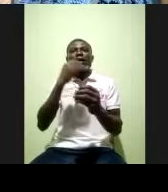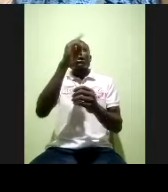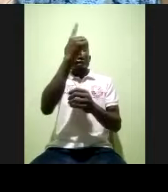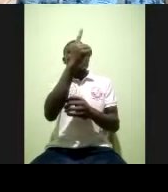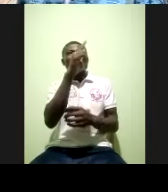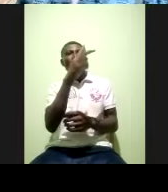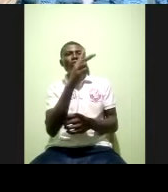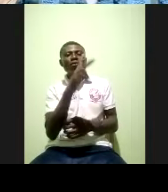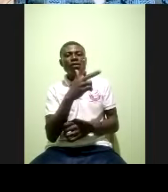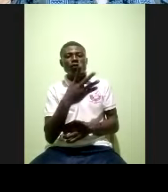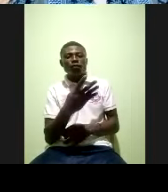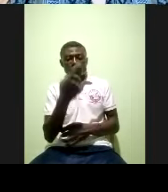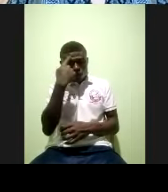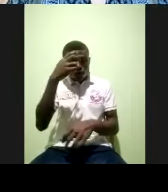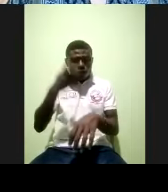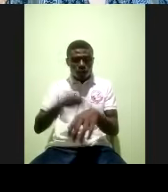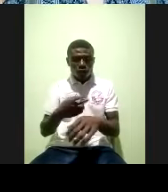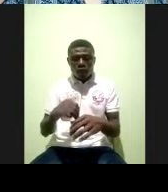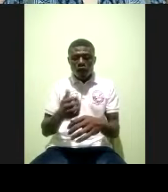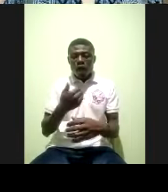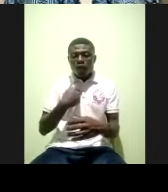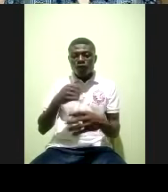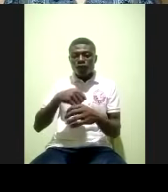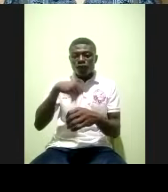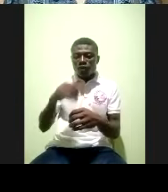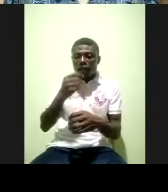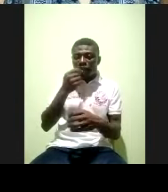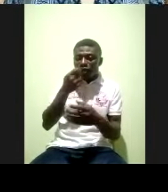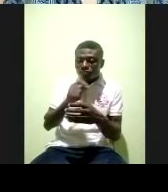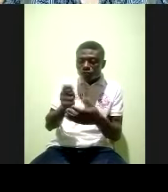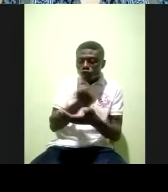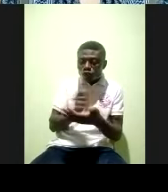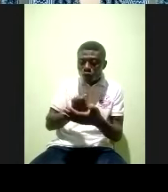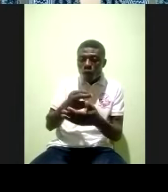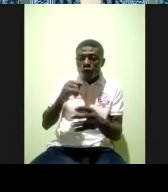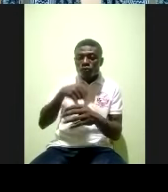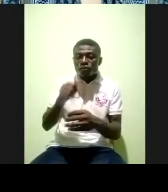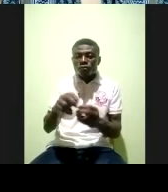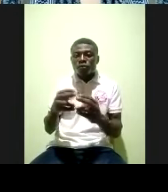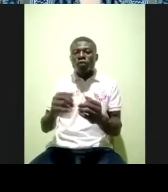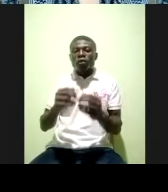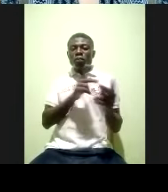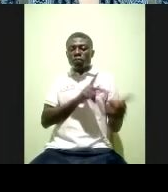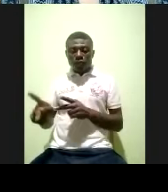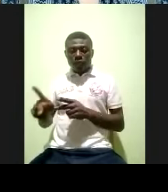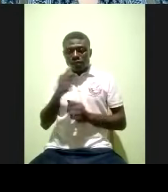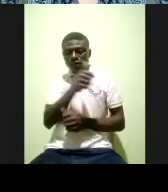It may be difficult for them to hold a pencil and to write by hand. Even organizing themselves can be